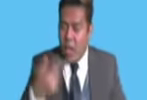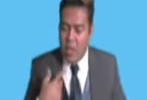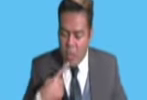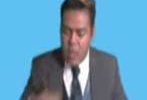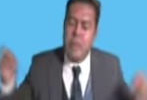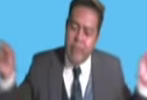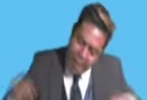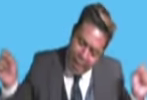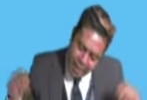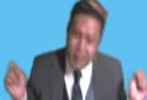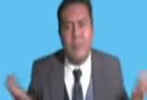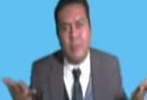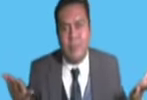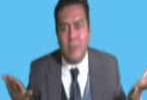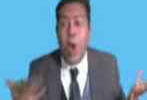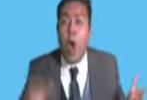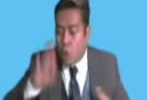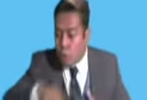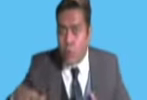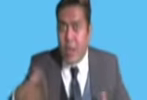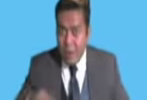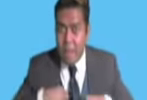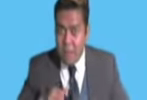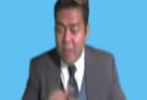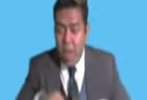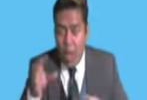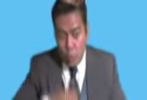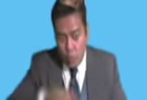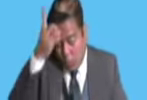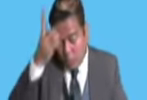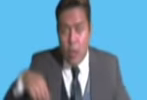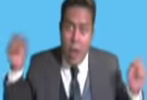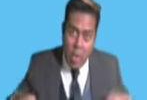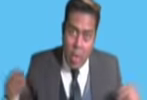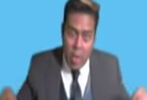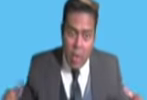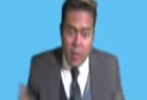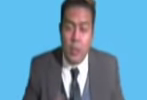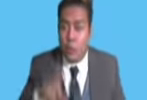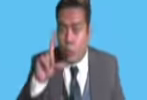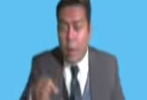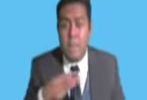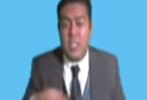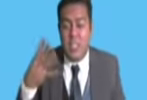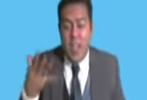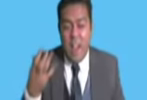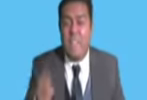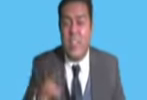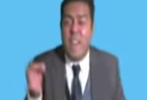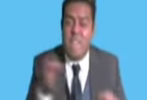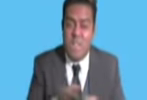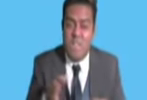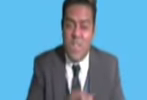Are your children getting better education? Yes. Order. To the Minister of Infrastructure, have they fixed